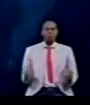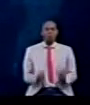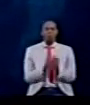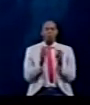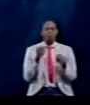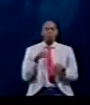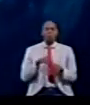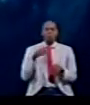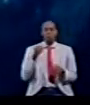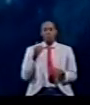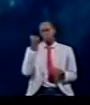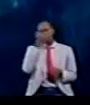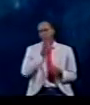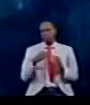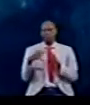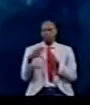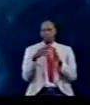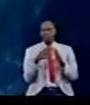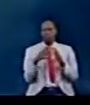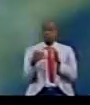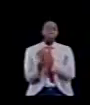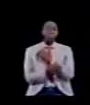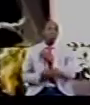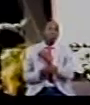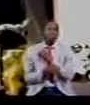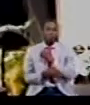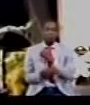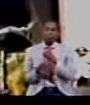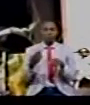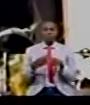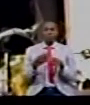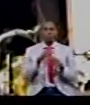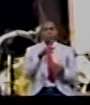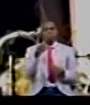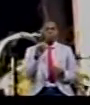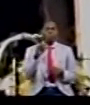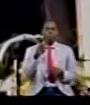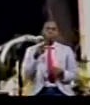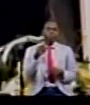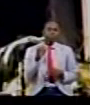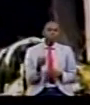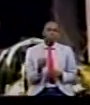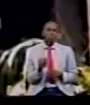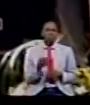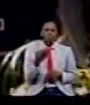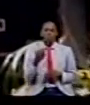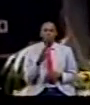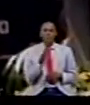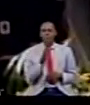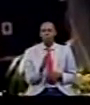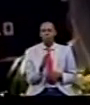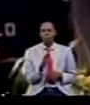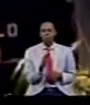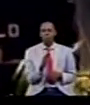Matthew. I said we are hearing. Go ahead, sir. I said we are hearing him very, very well. I'm very sorry to interrupt.